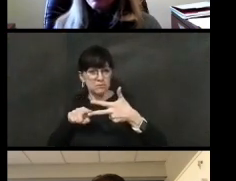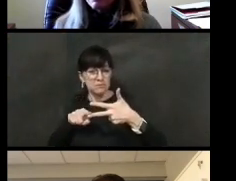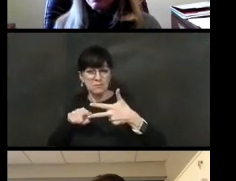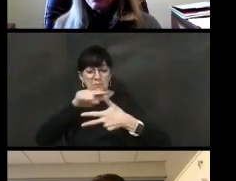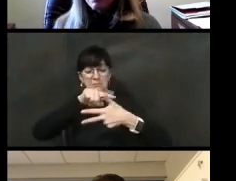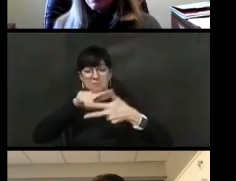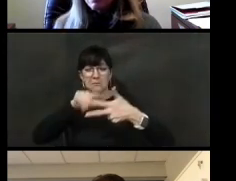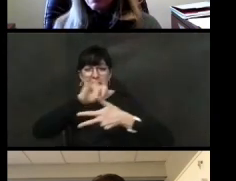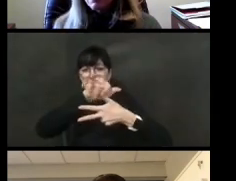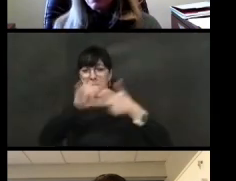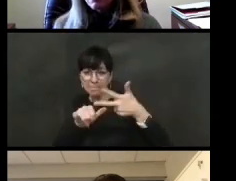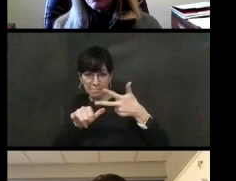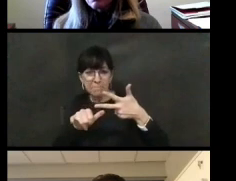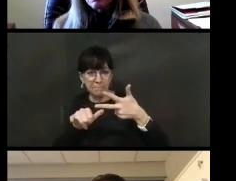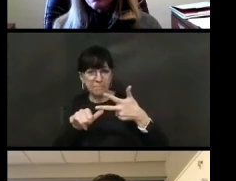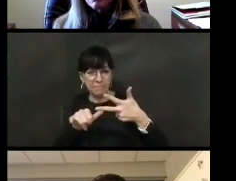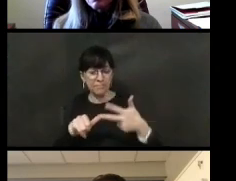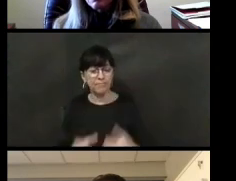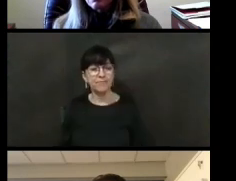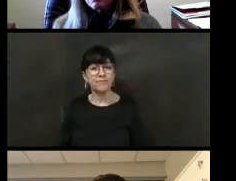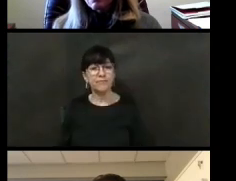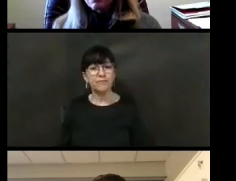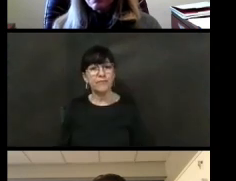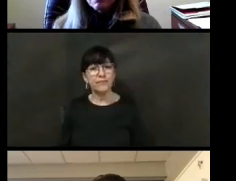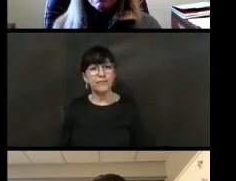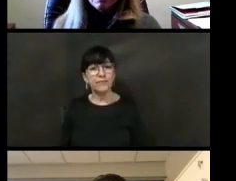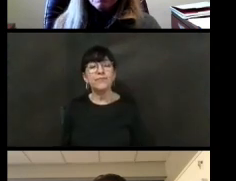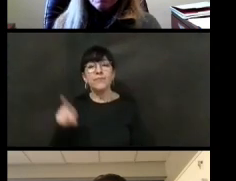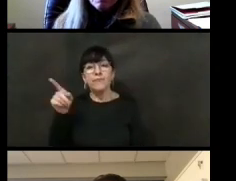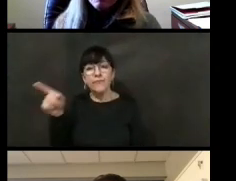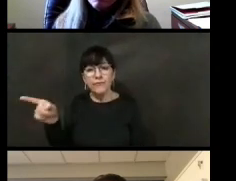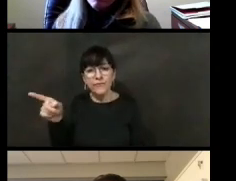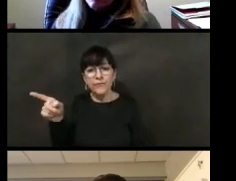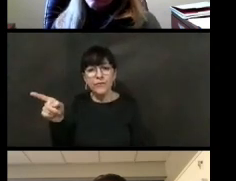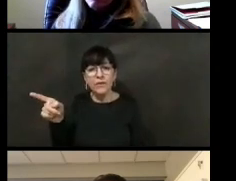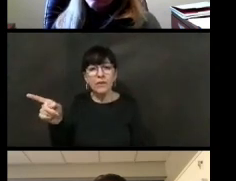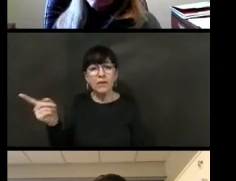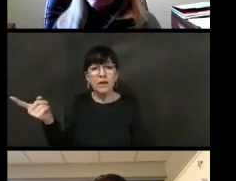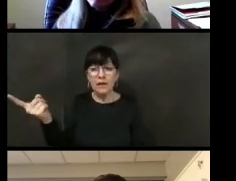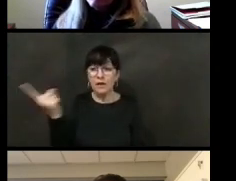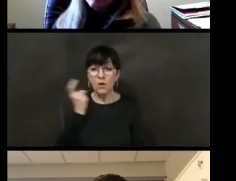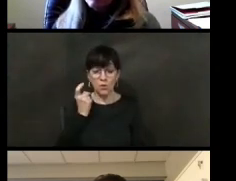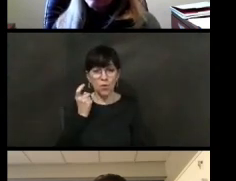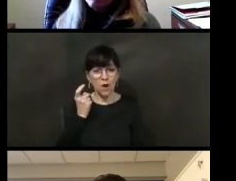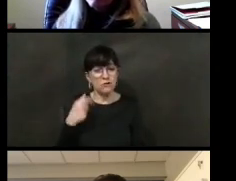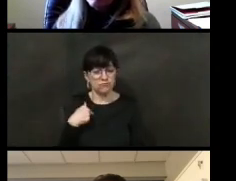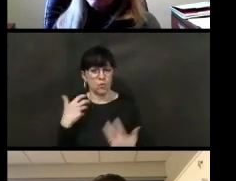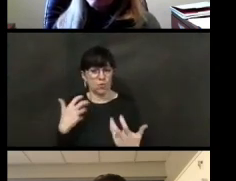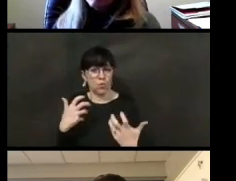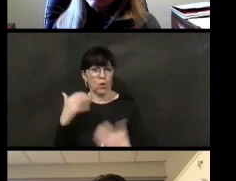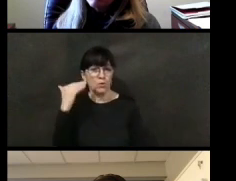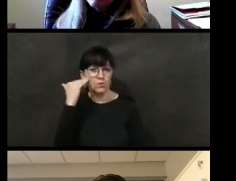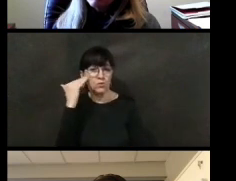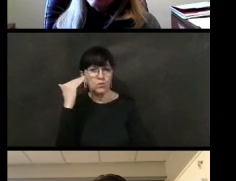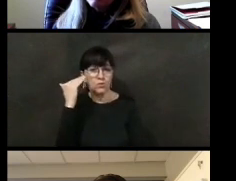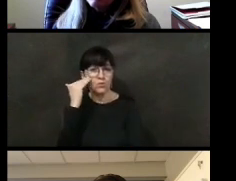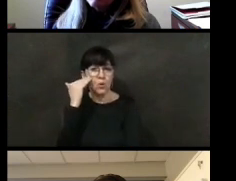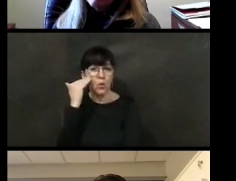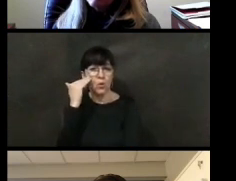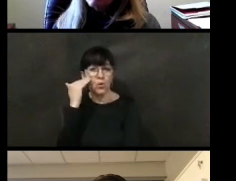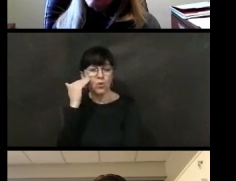have a lot of questions like this pre-submitted as well from Darlene Henderson, who asks, I would like to know when are they starting the